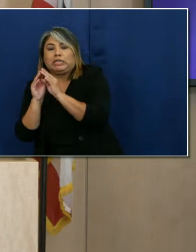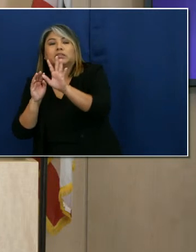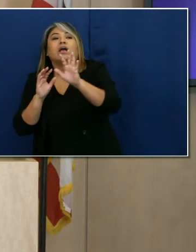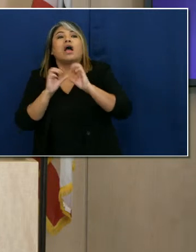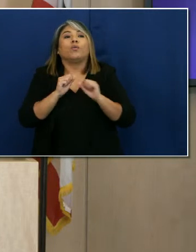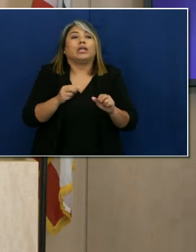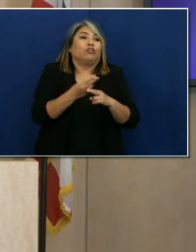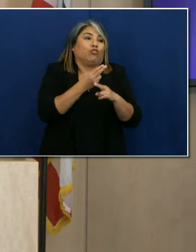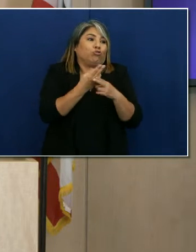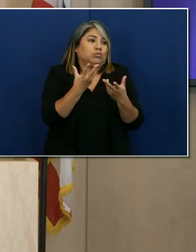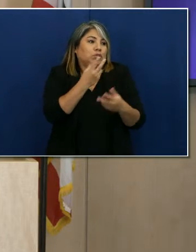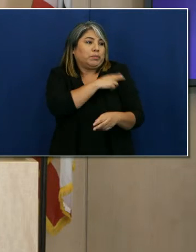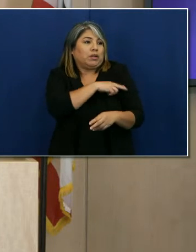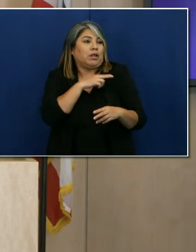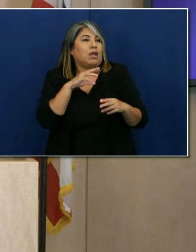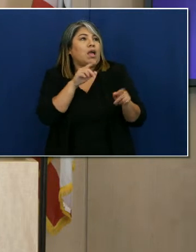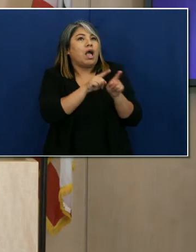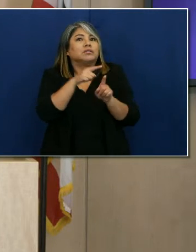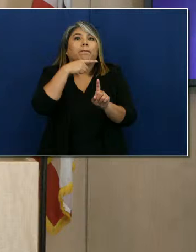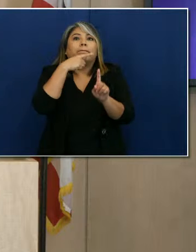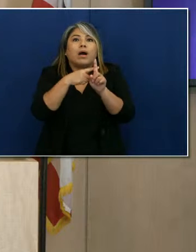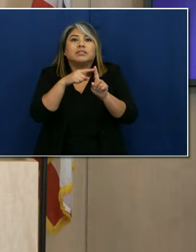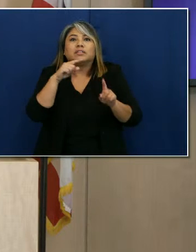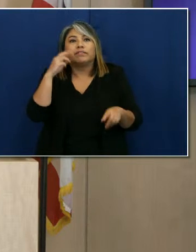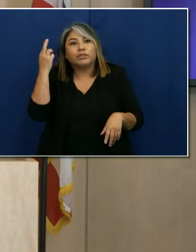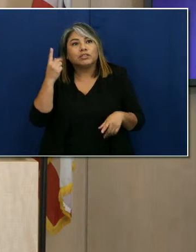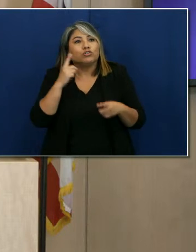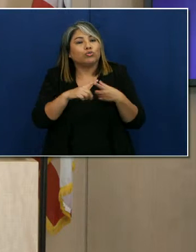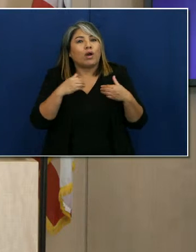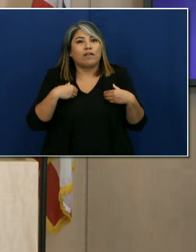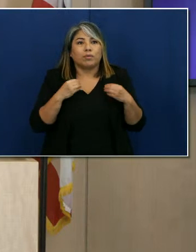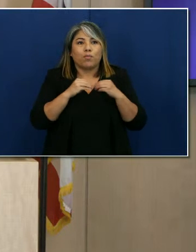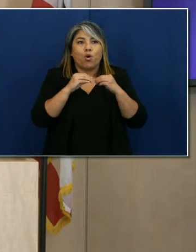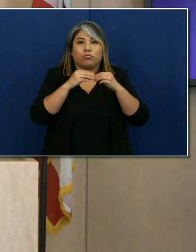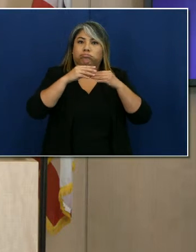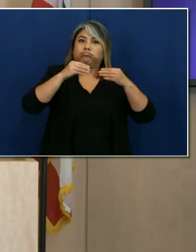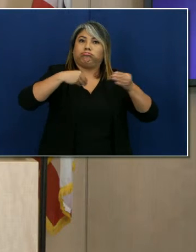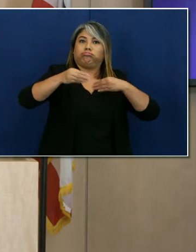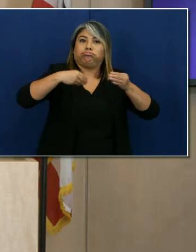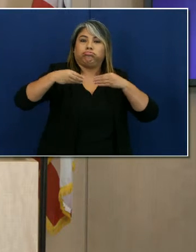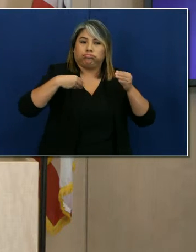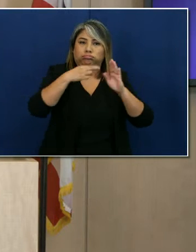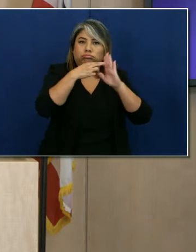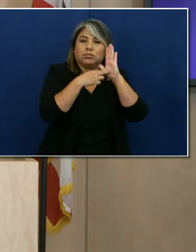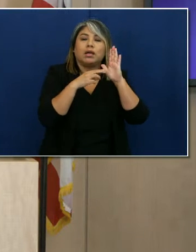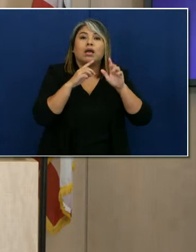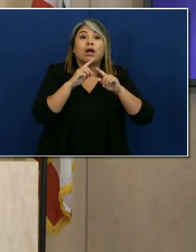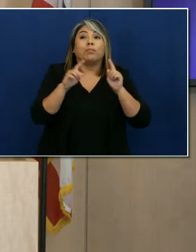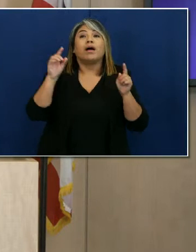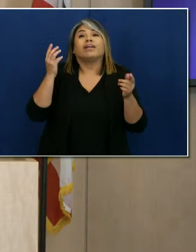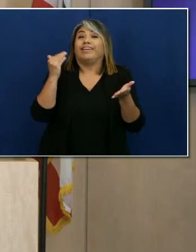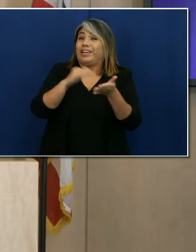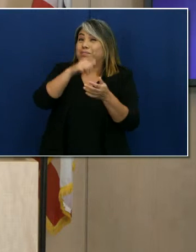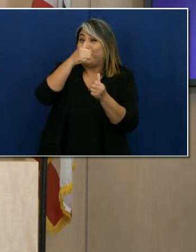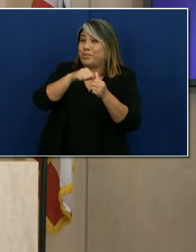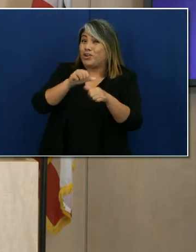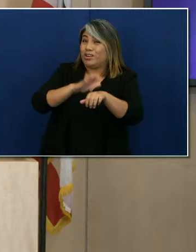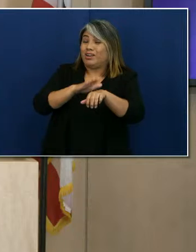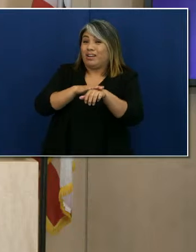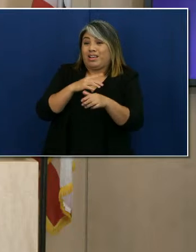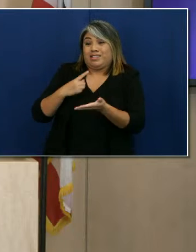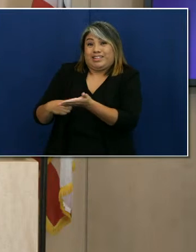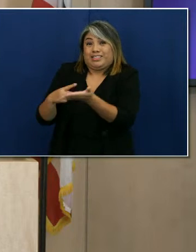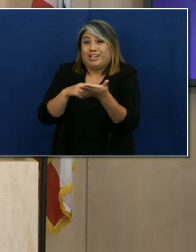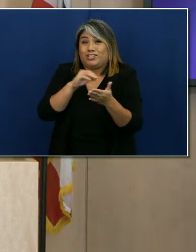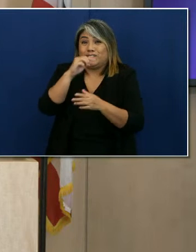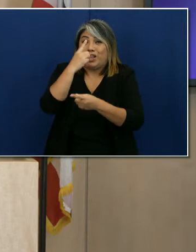positive factor to gain points, if you will, in some of the metrics. Again, these are discussions and questions that we